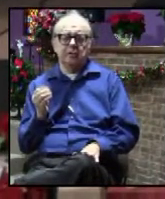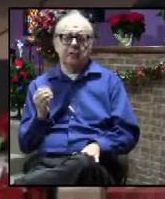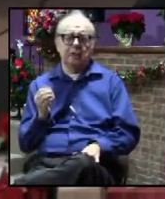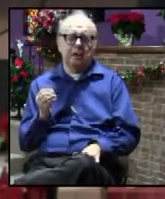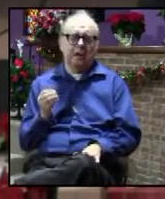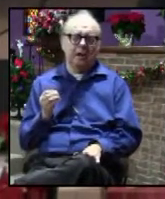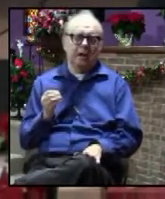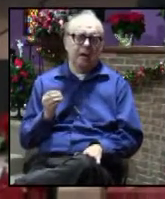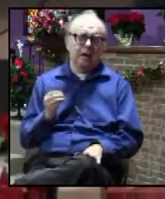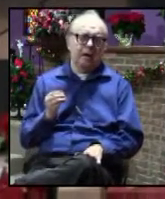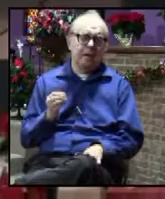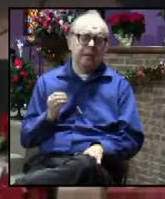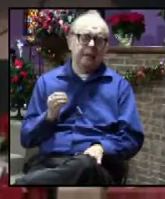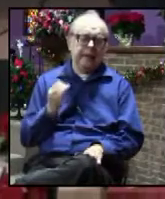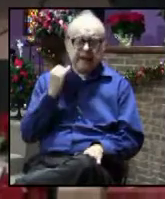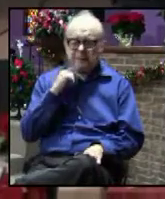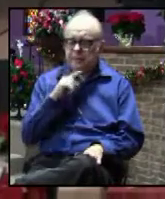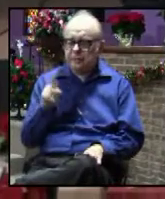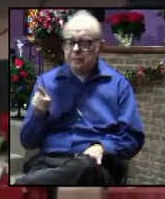and if this is you,